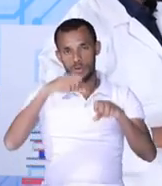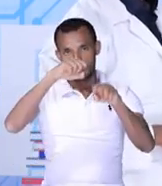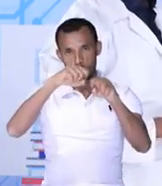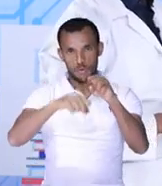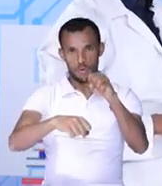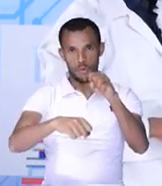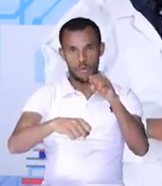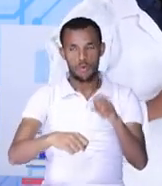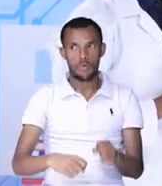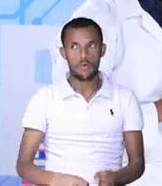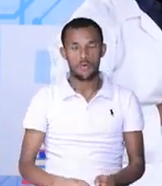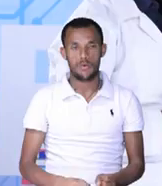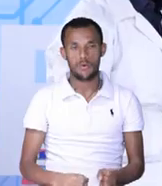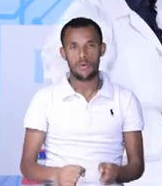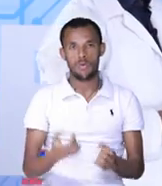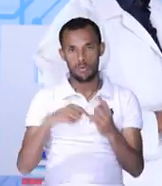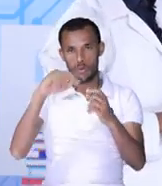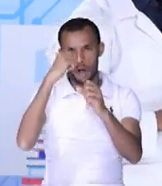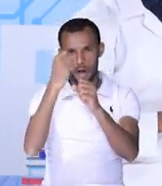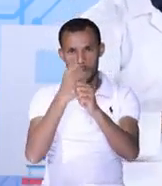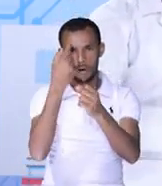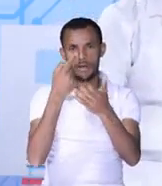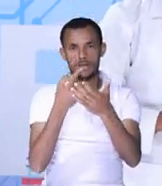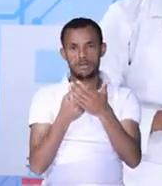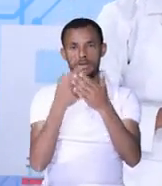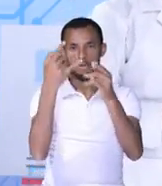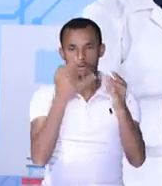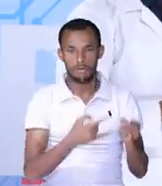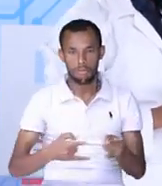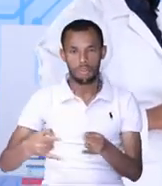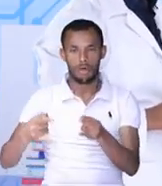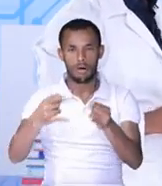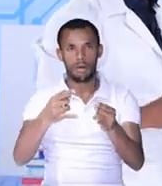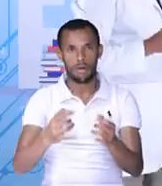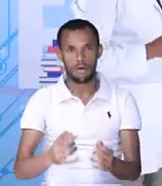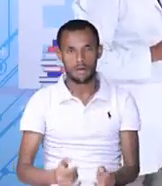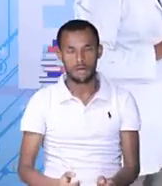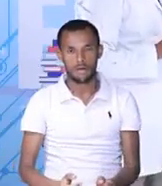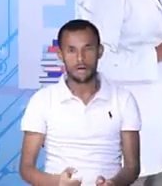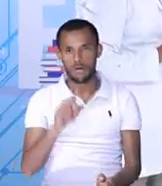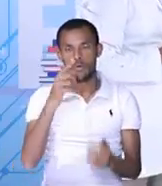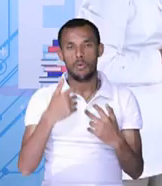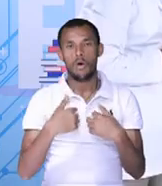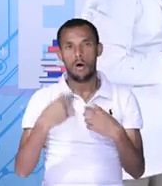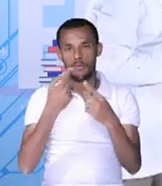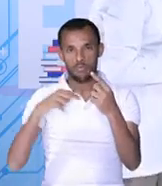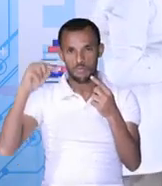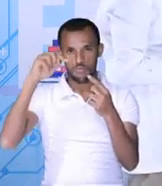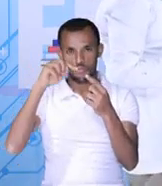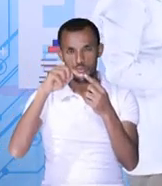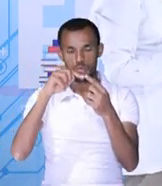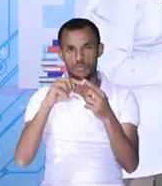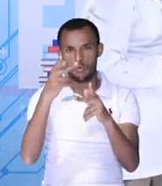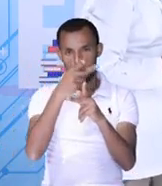So to apply this technique, you have to